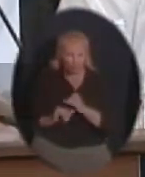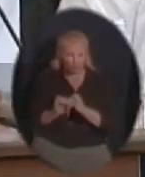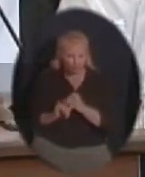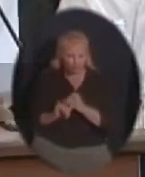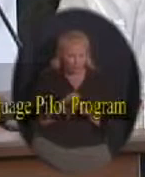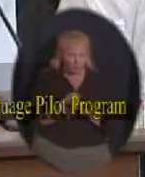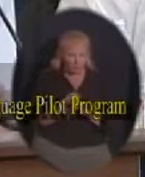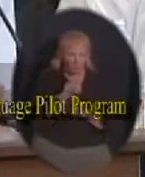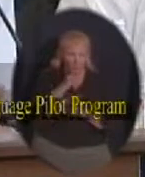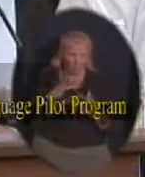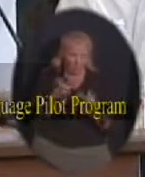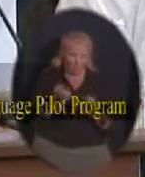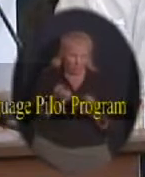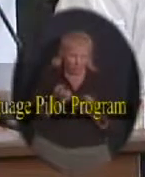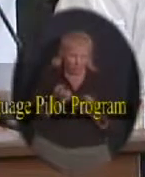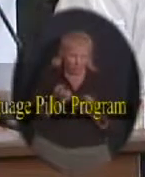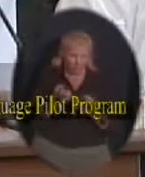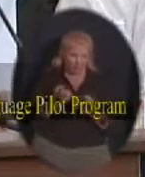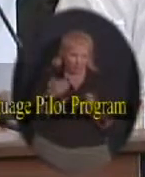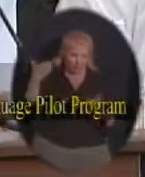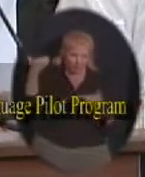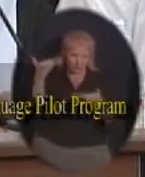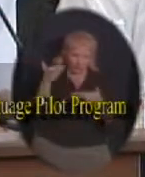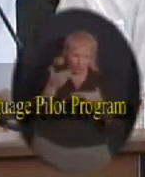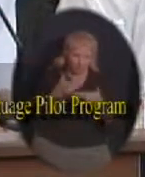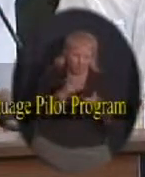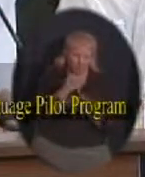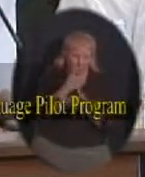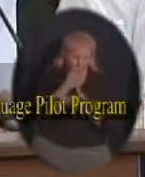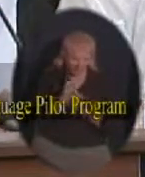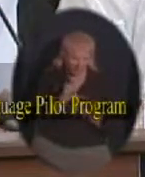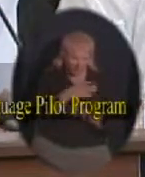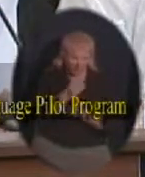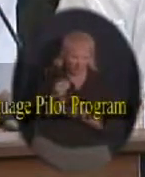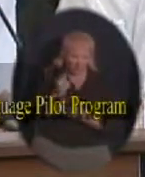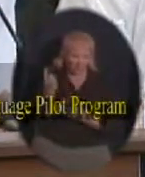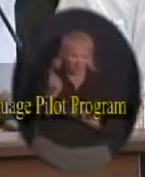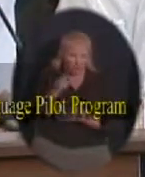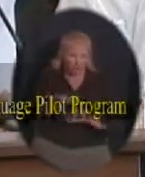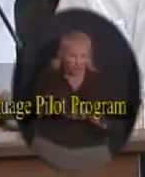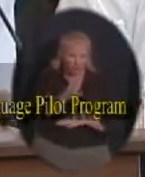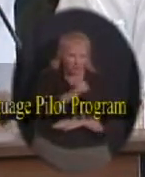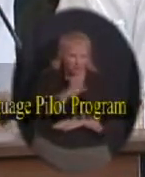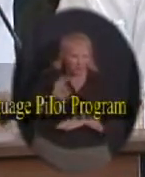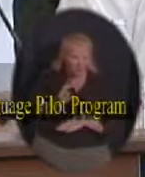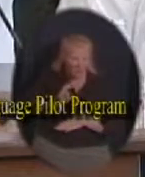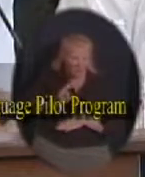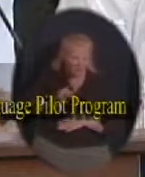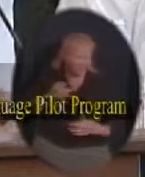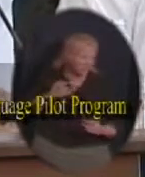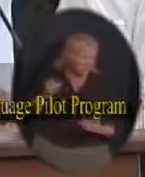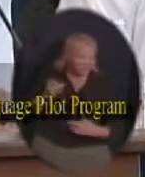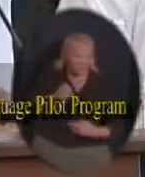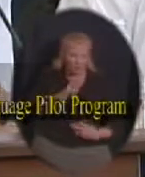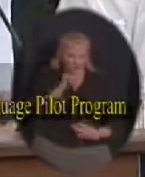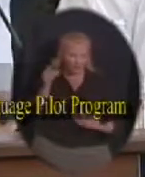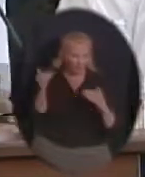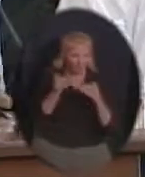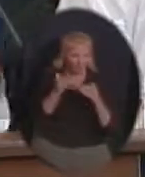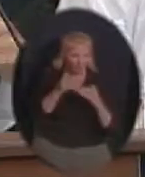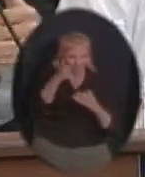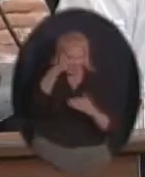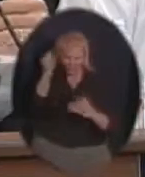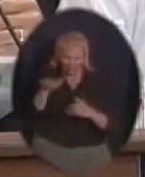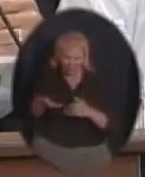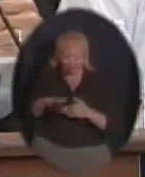I wouldn't want to be in October and some staff would be concerned that they were being treated unfairly because their school day